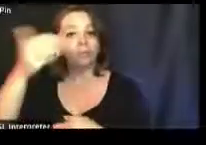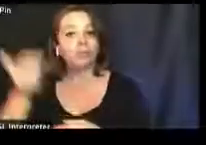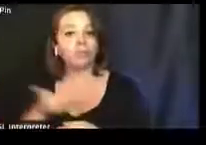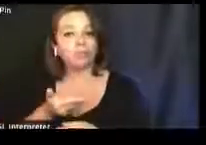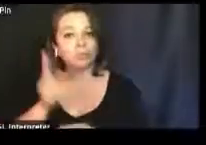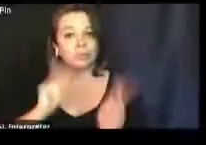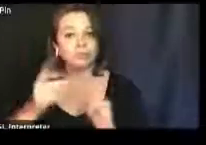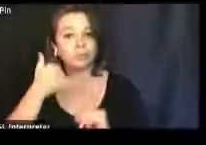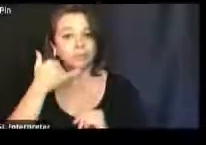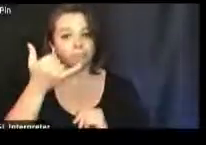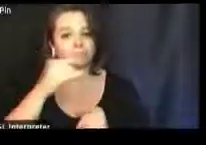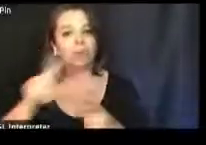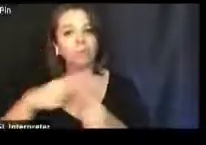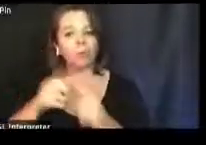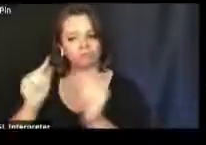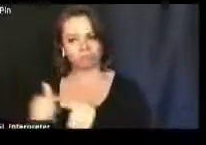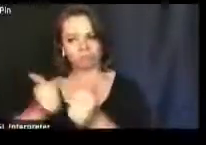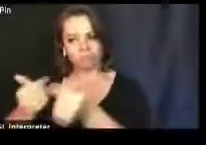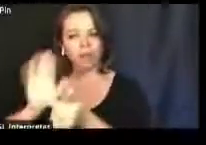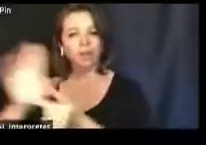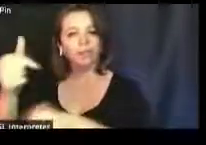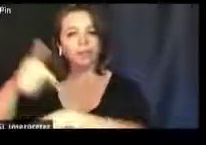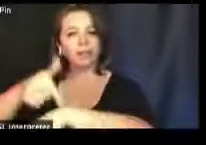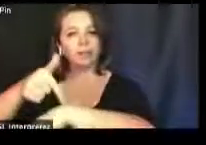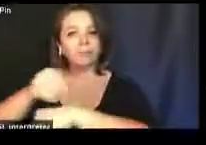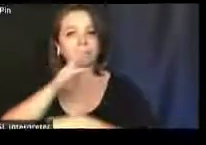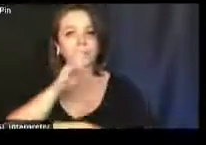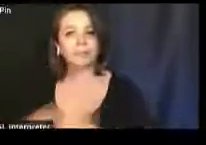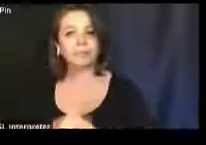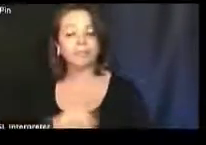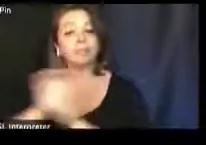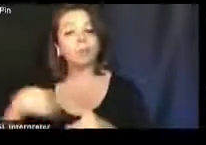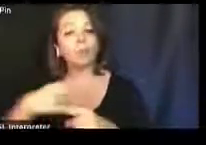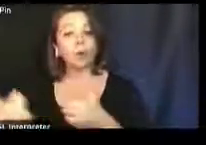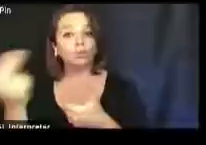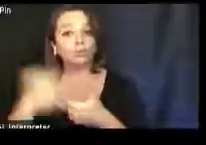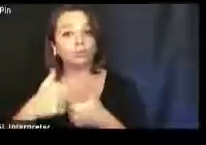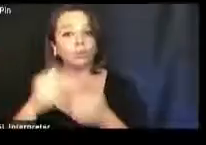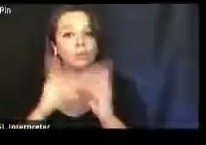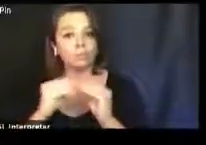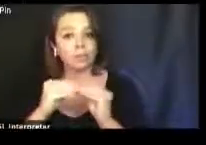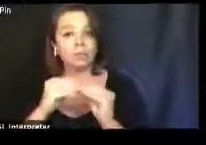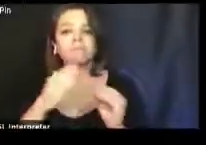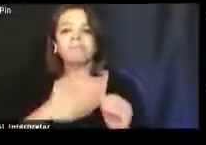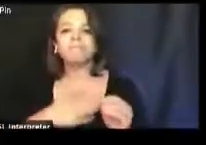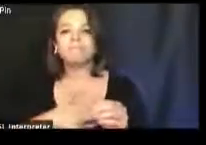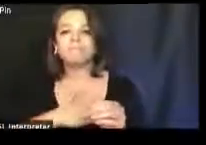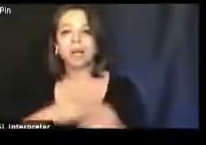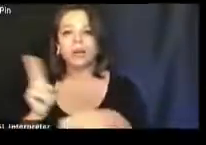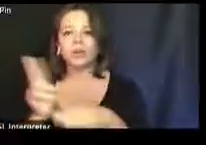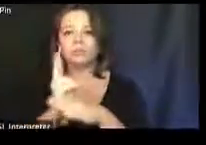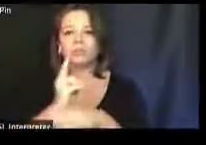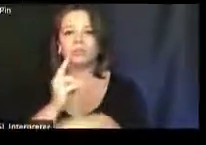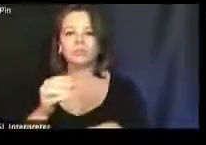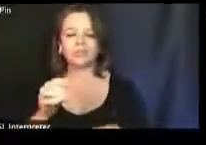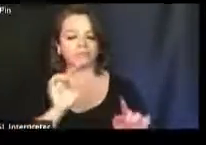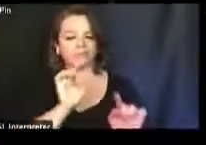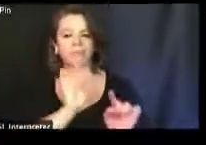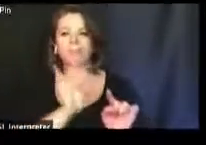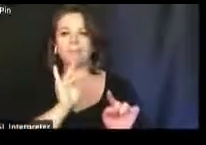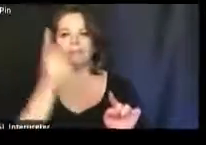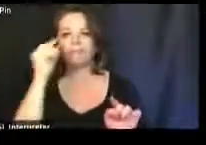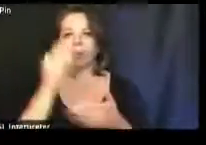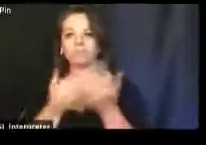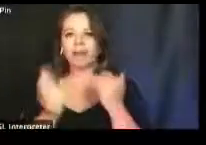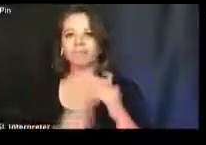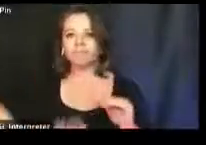attendees when it is their turn to speak. When you join the meeting, please use the raise hand button at the bottom